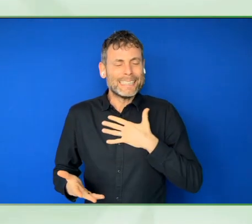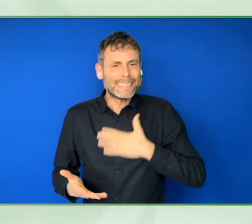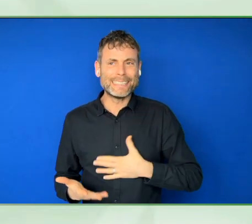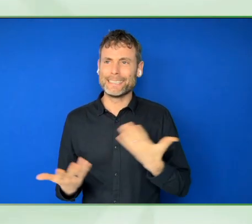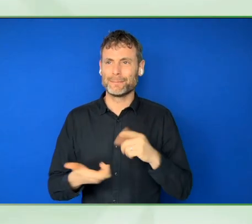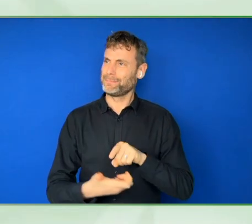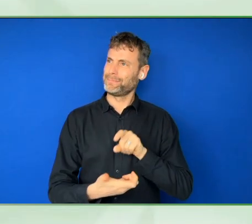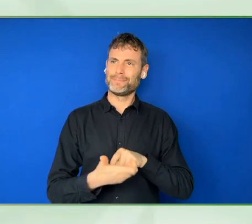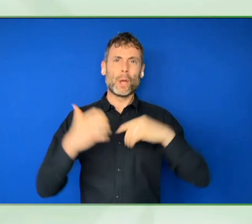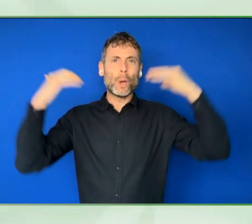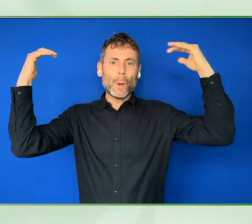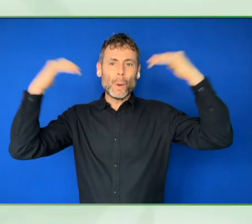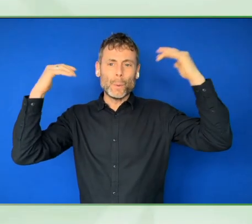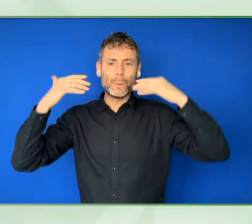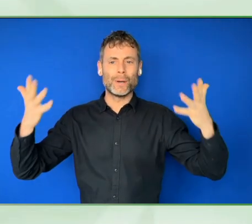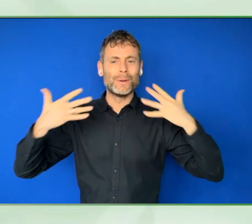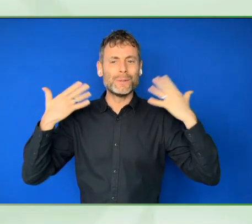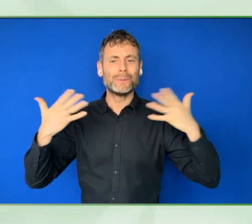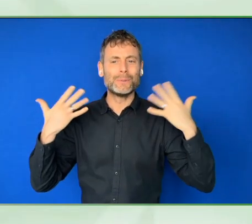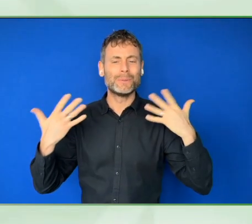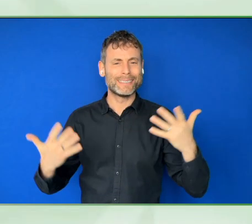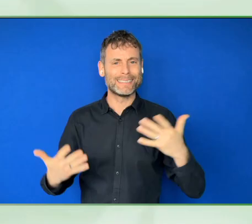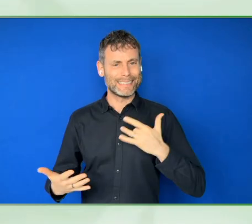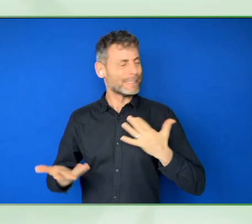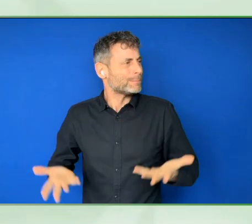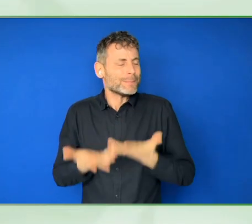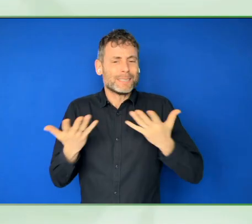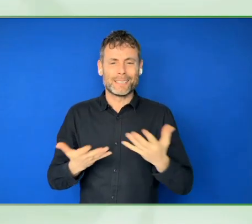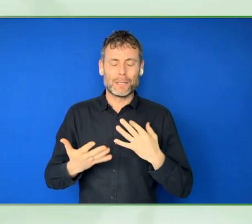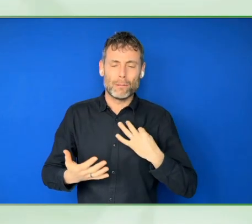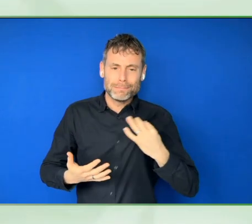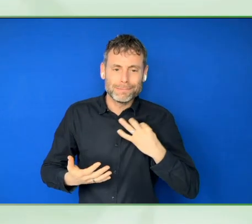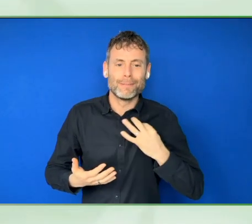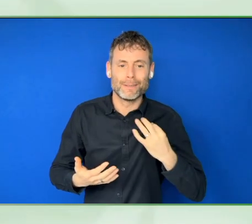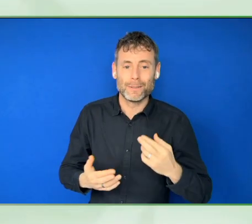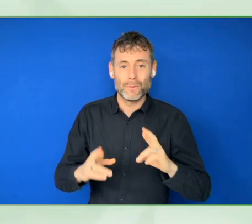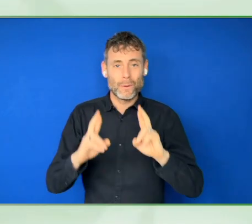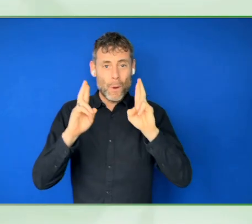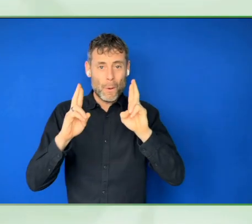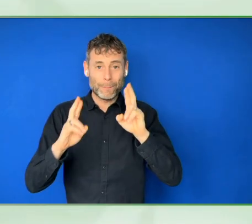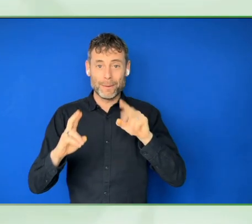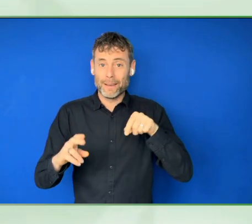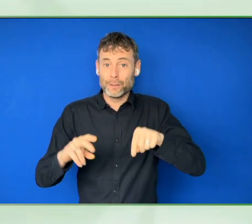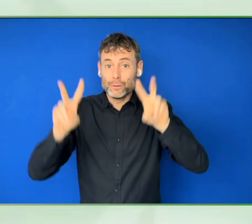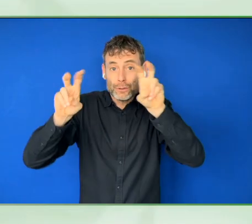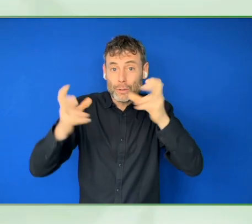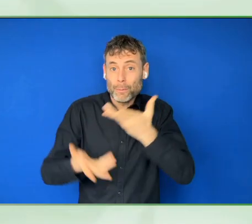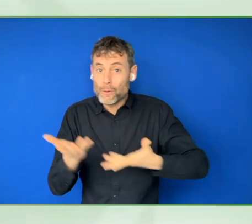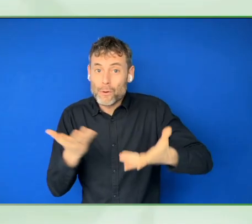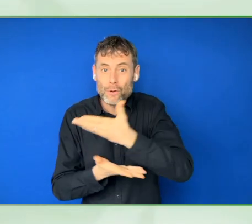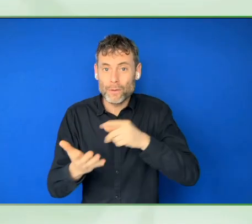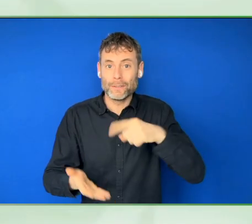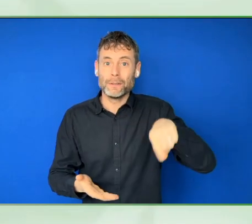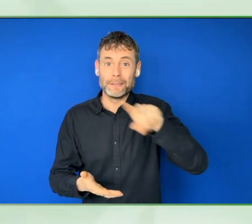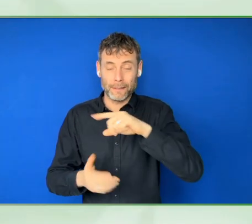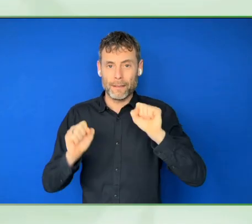you'll find this conversation at least stimulating enough to keep us awake, despite the heat. And that's the challenge for this